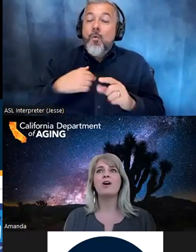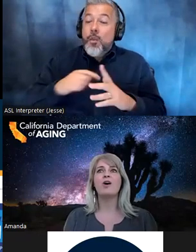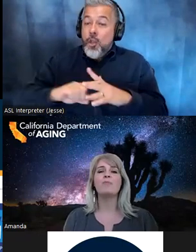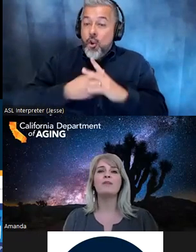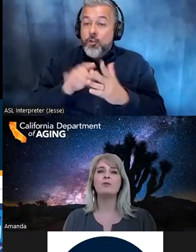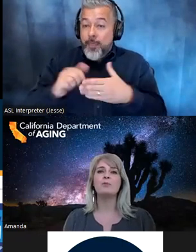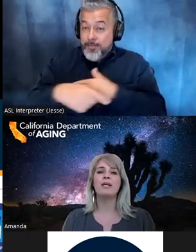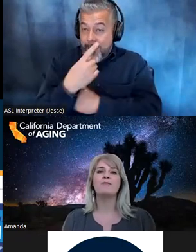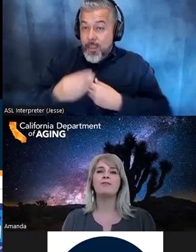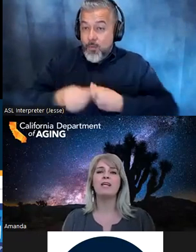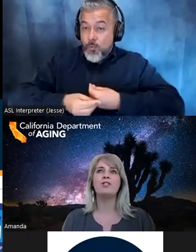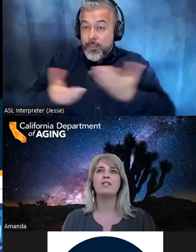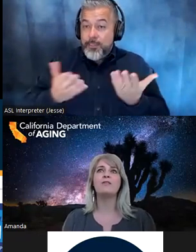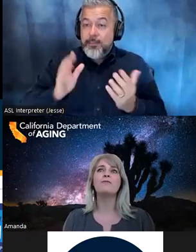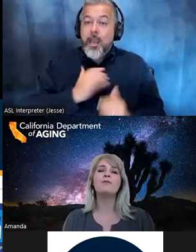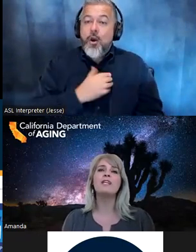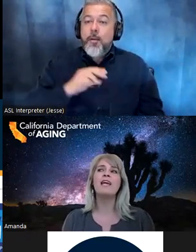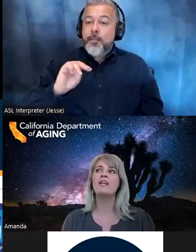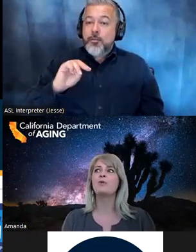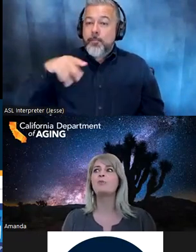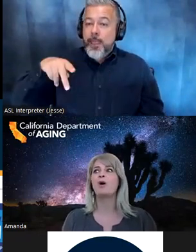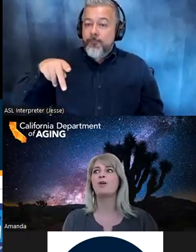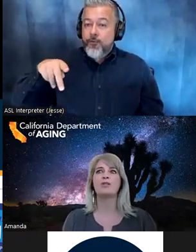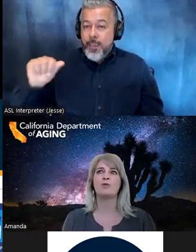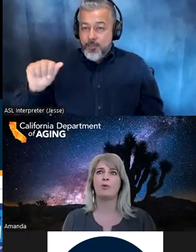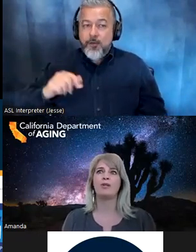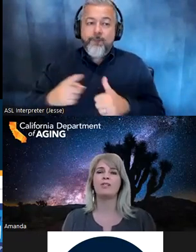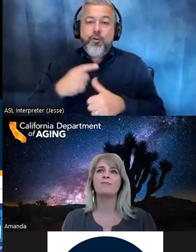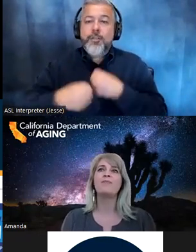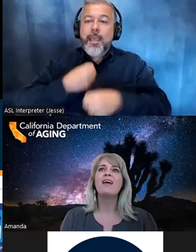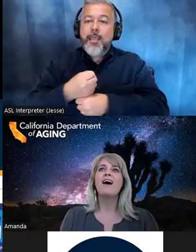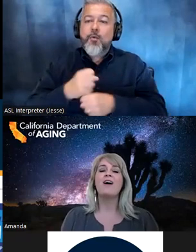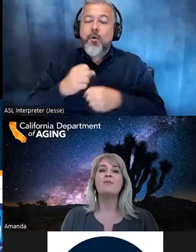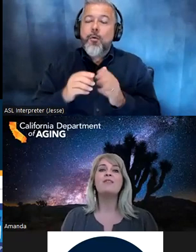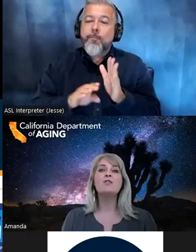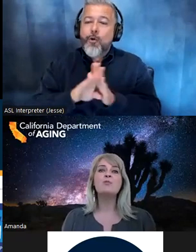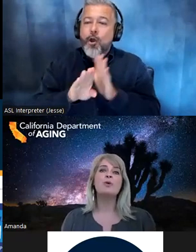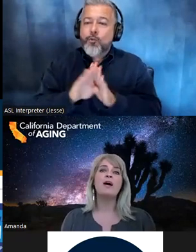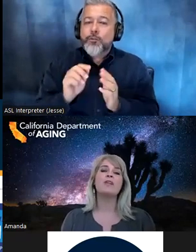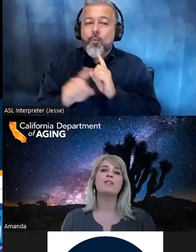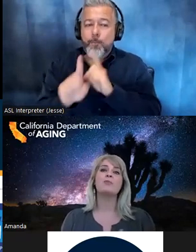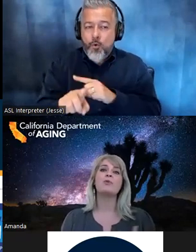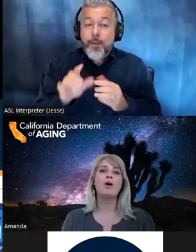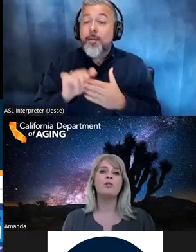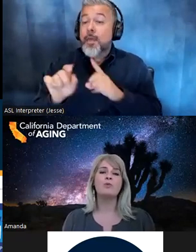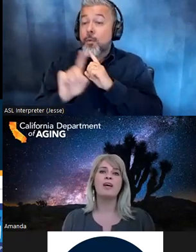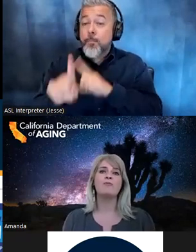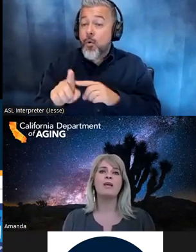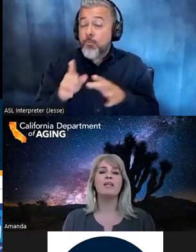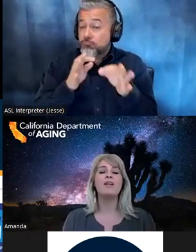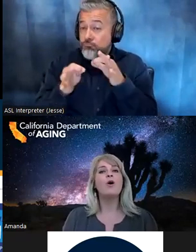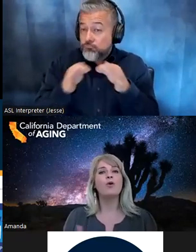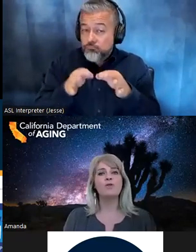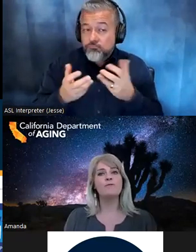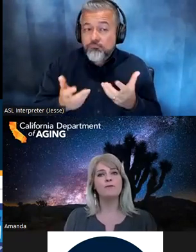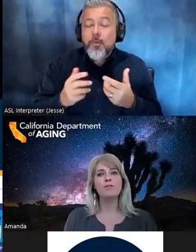released, our Master Plan for Aging's first annual progress report. This report outlines the progress we have